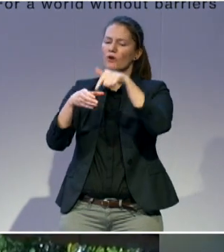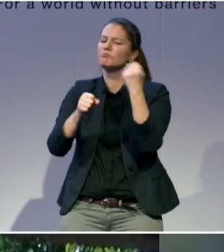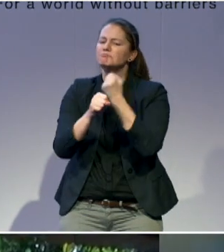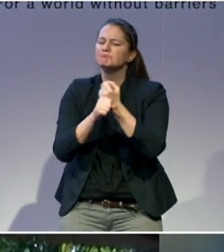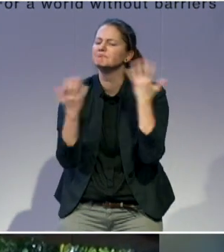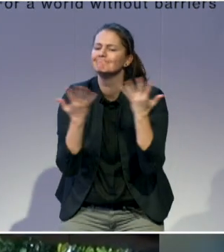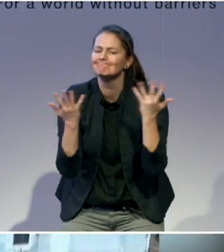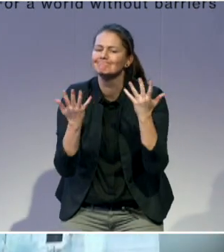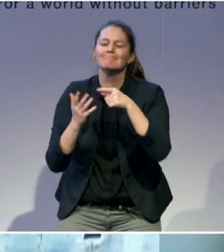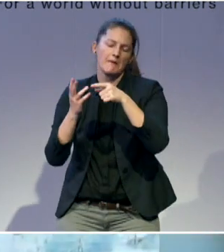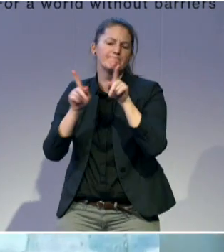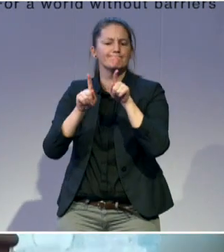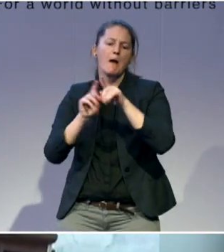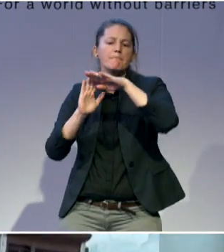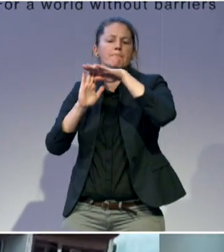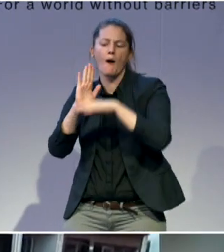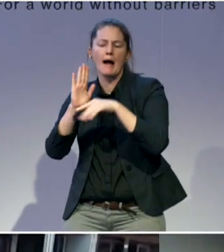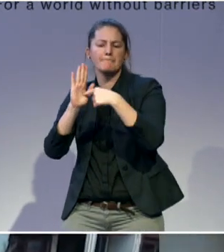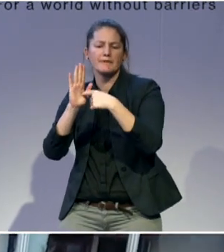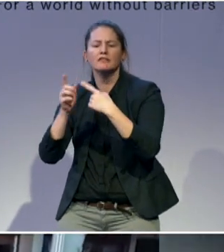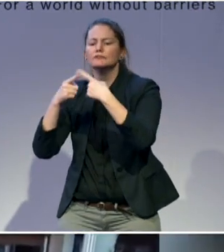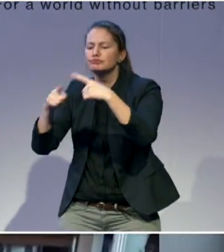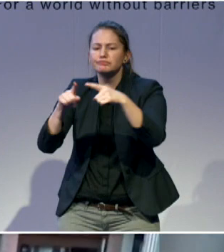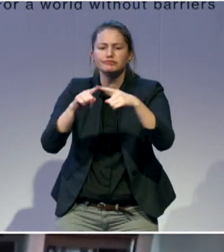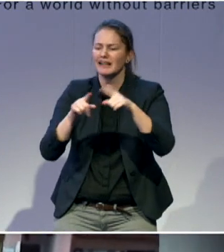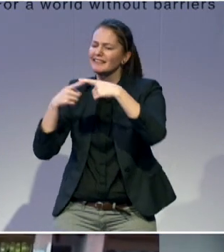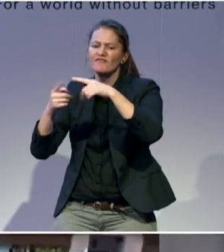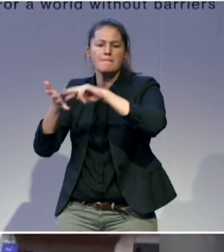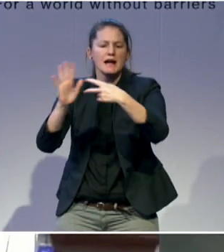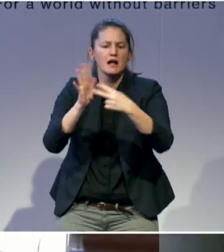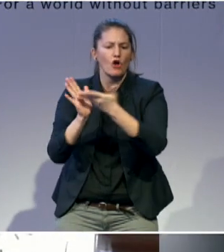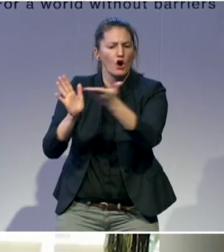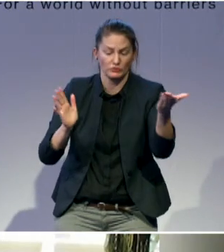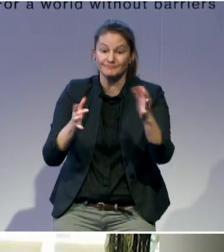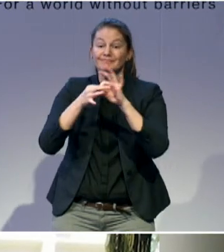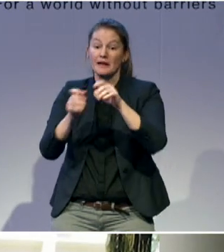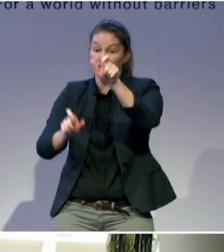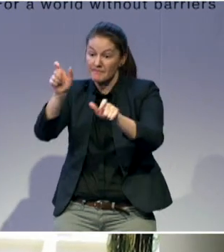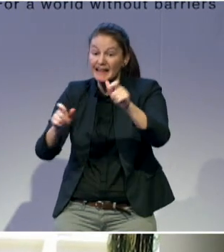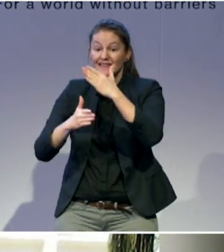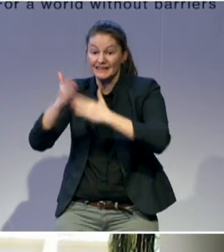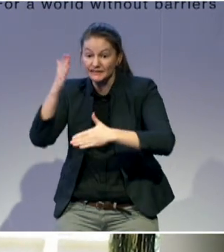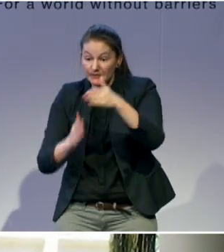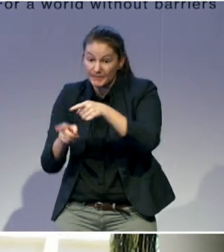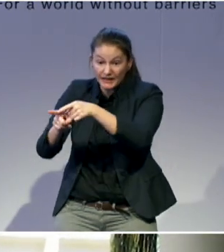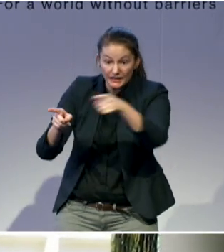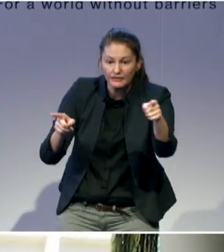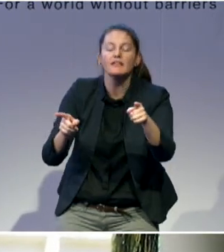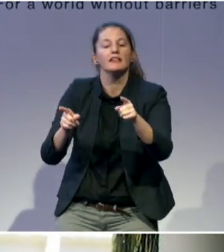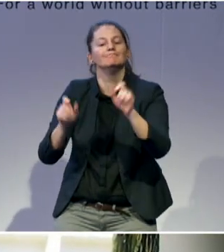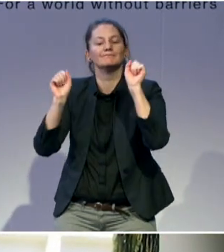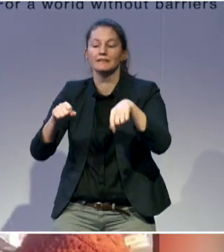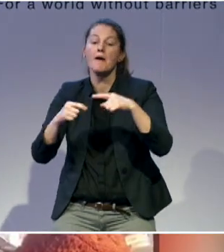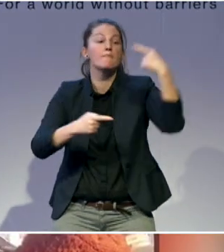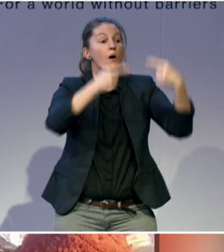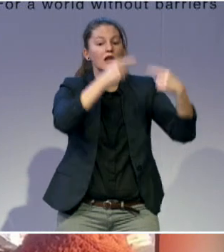multi-method program to include people with disabilities in policymaking and to increase their representation in